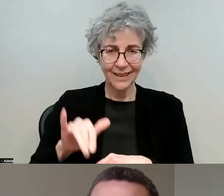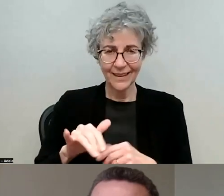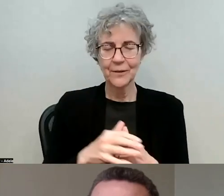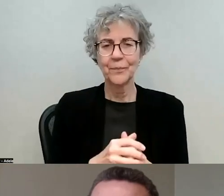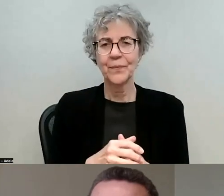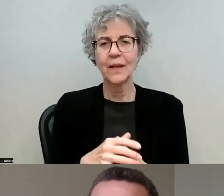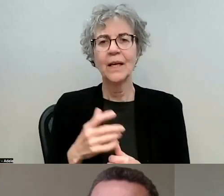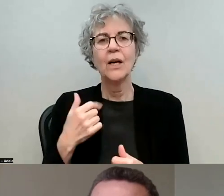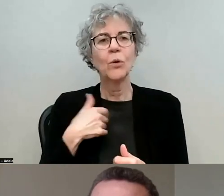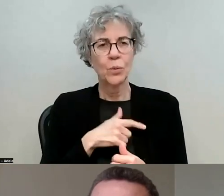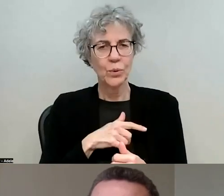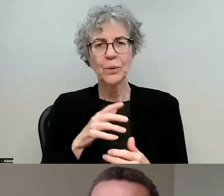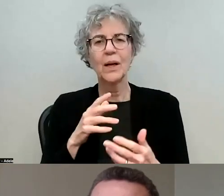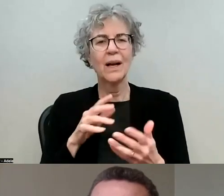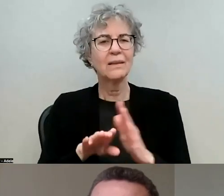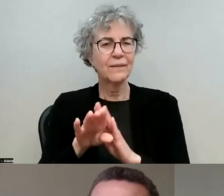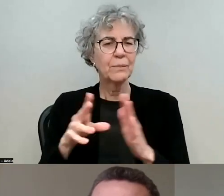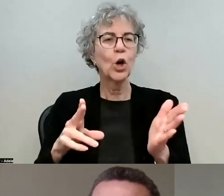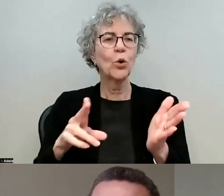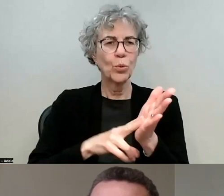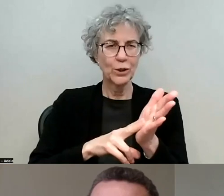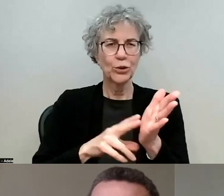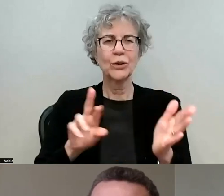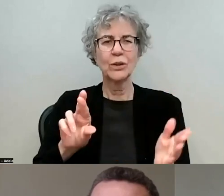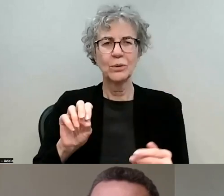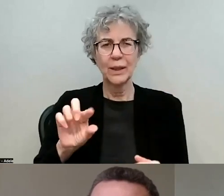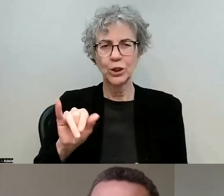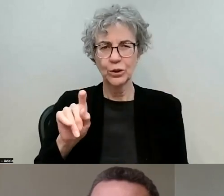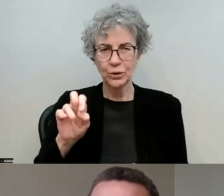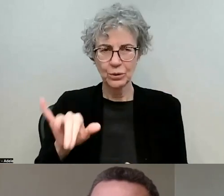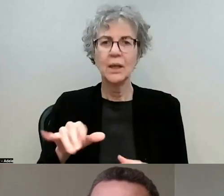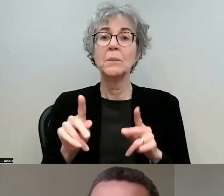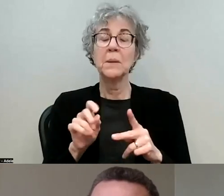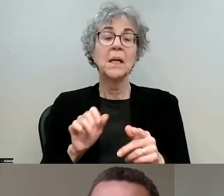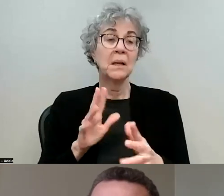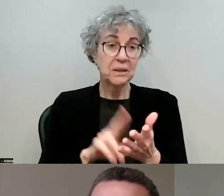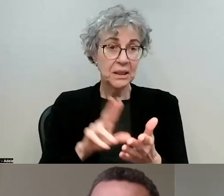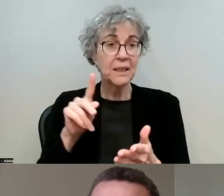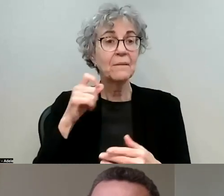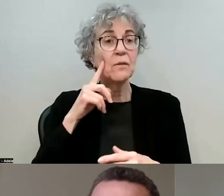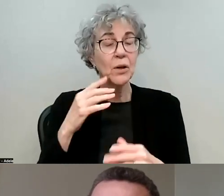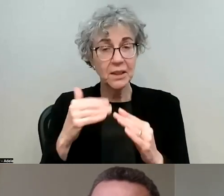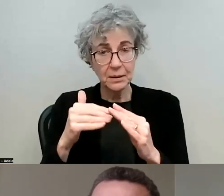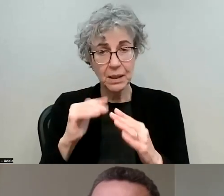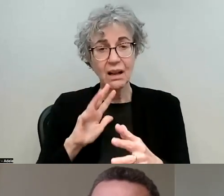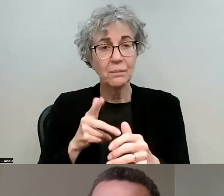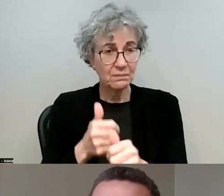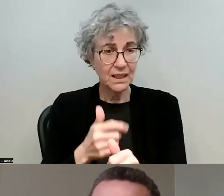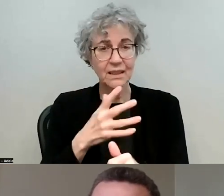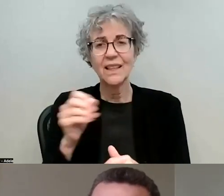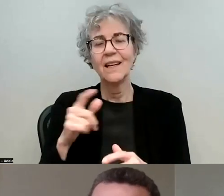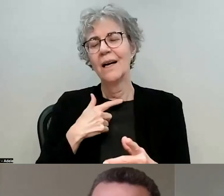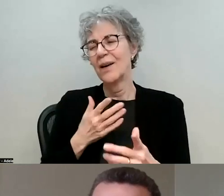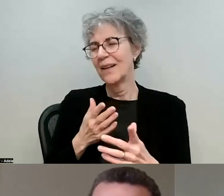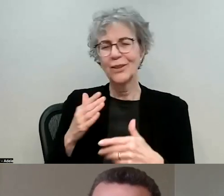we will have a registry where people can sign up to get email updates and that. We've got a process that we've got to go through with the city